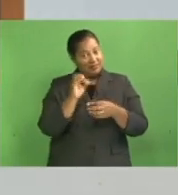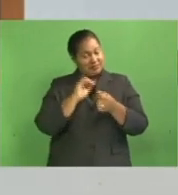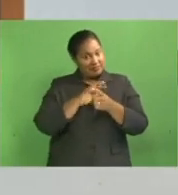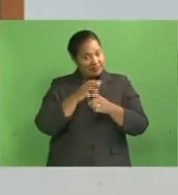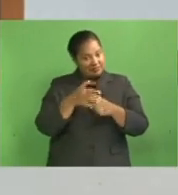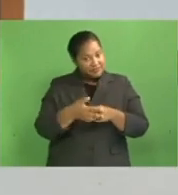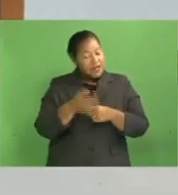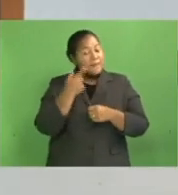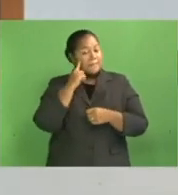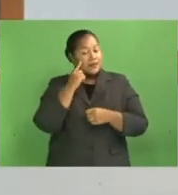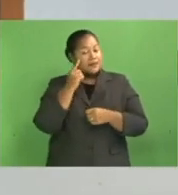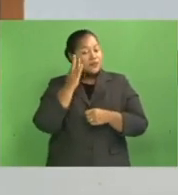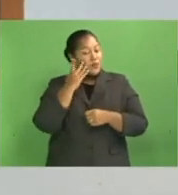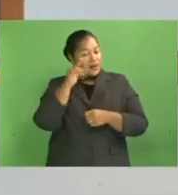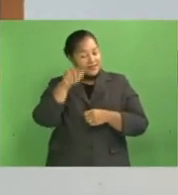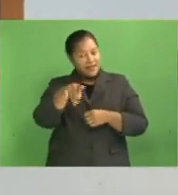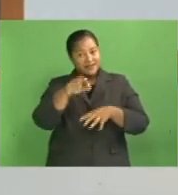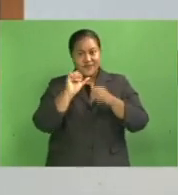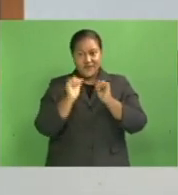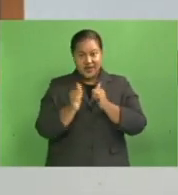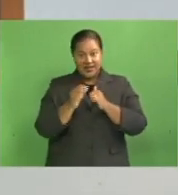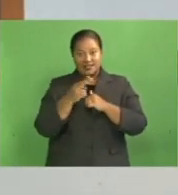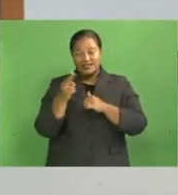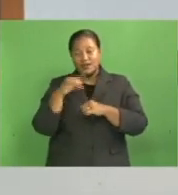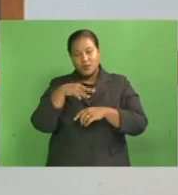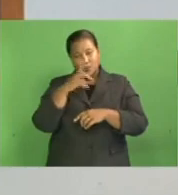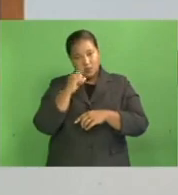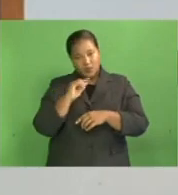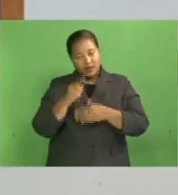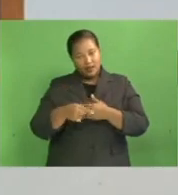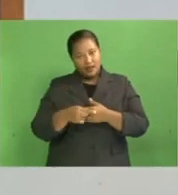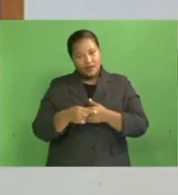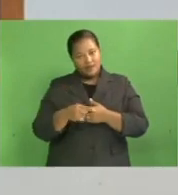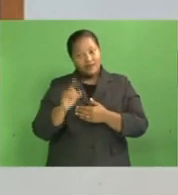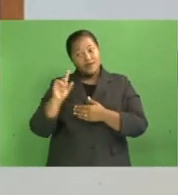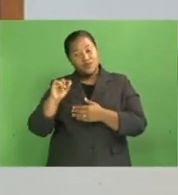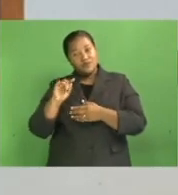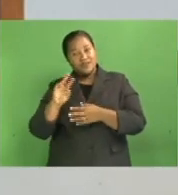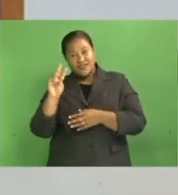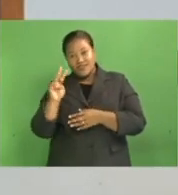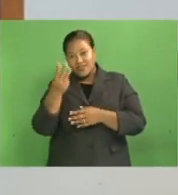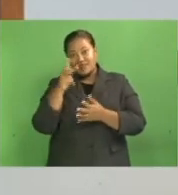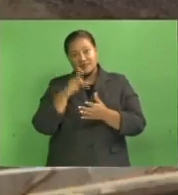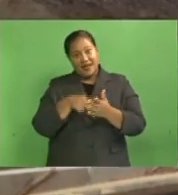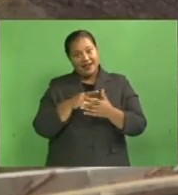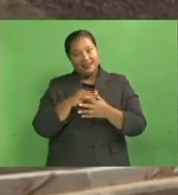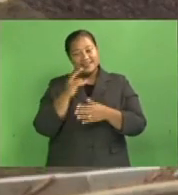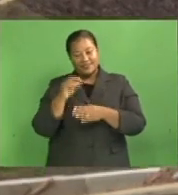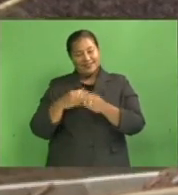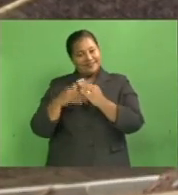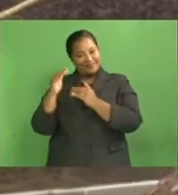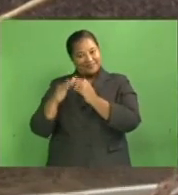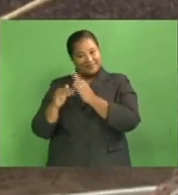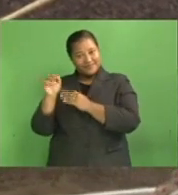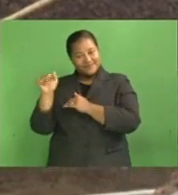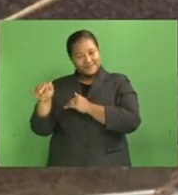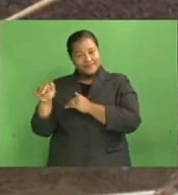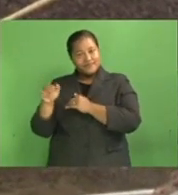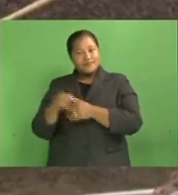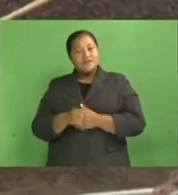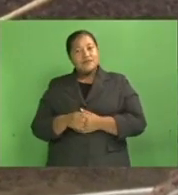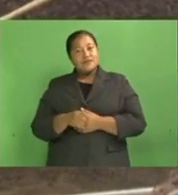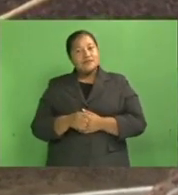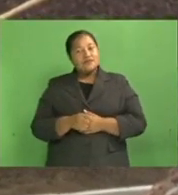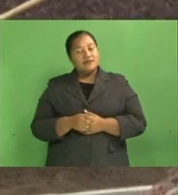is completed, then we will be going to the third phase, which is the construction phase. Kumar says residents living